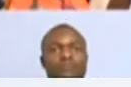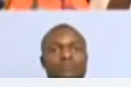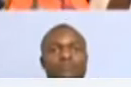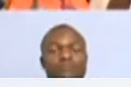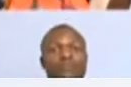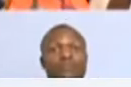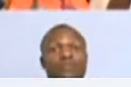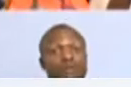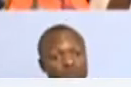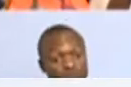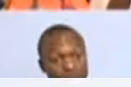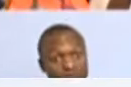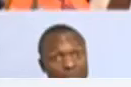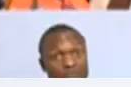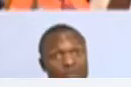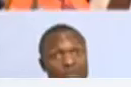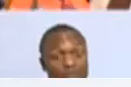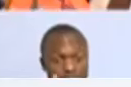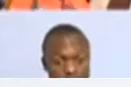law.